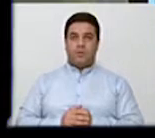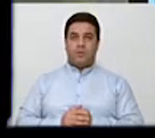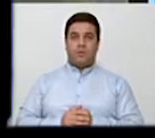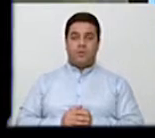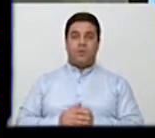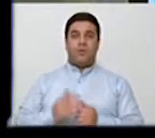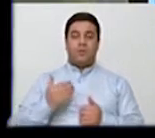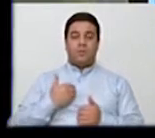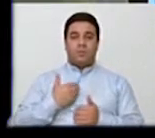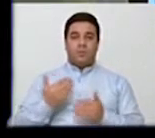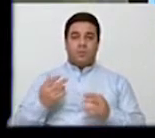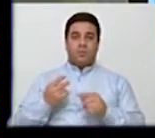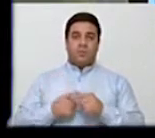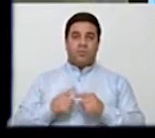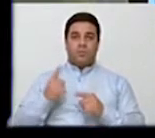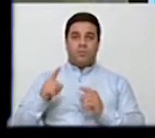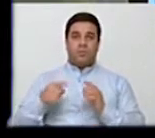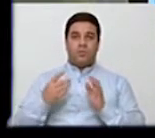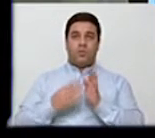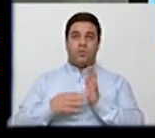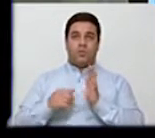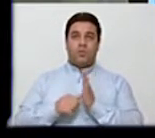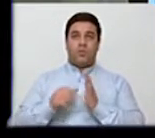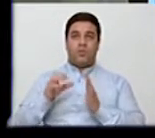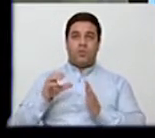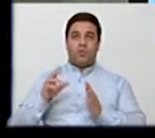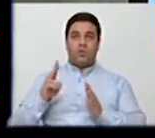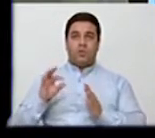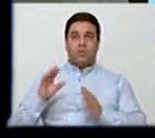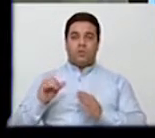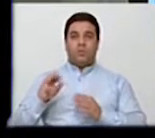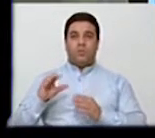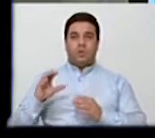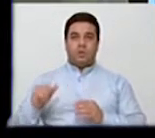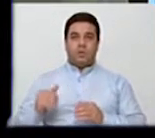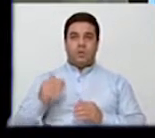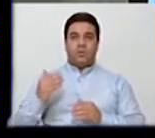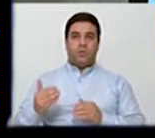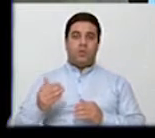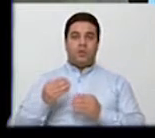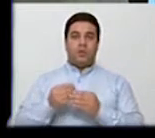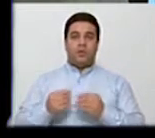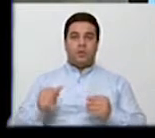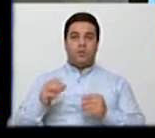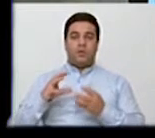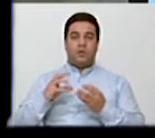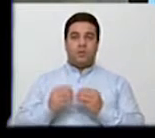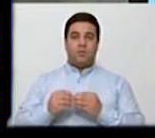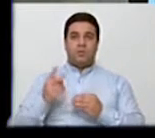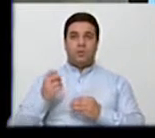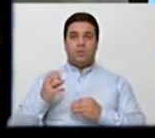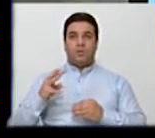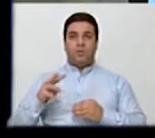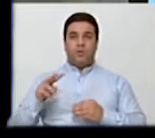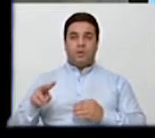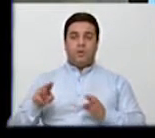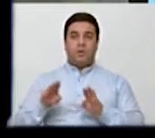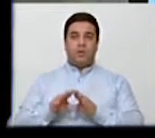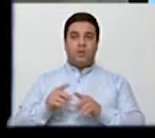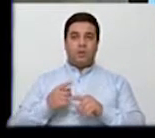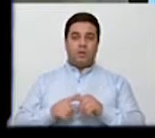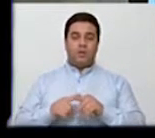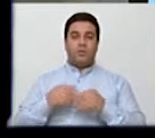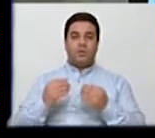Demak, bizga bu yerda 1,96 gram sulfat kislota massasi, uning eritmaning hajmi 200 ml'ga teng